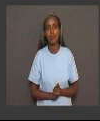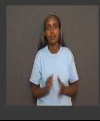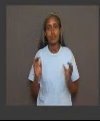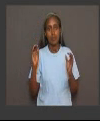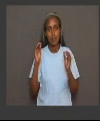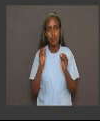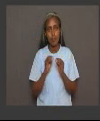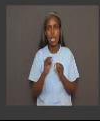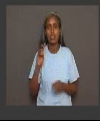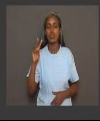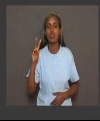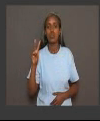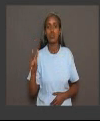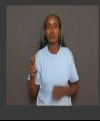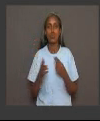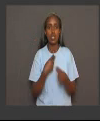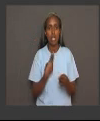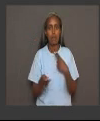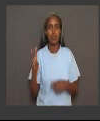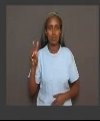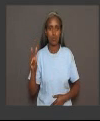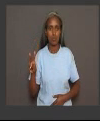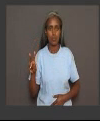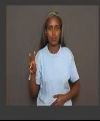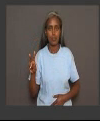plus 2 times 2